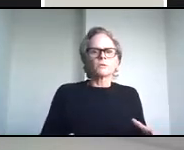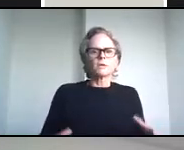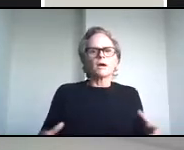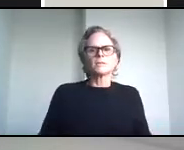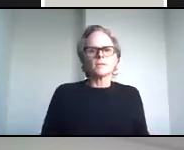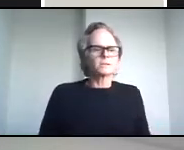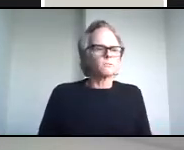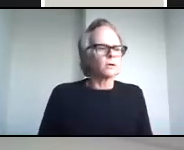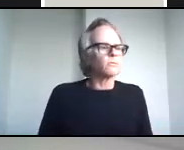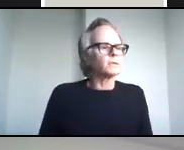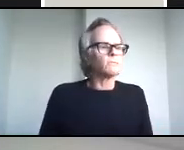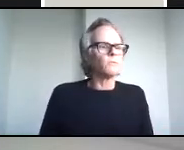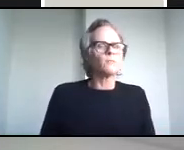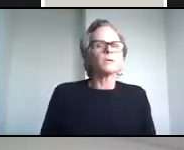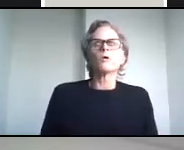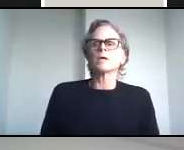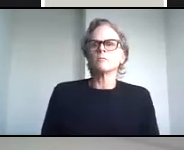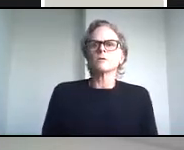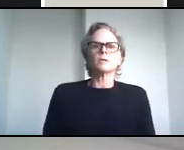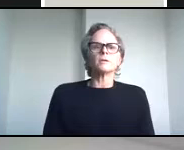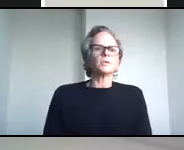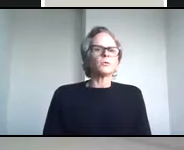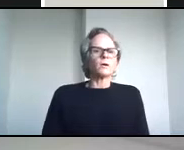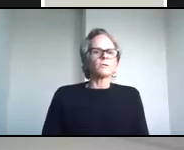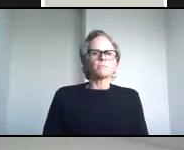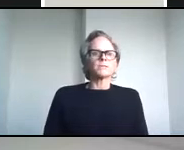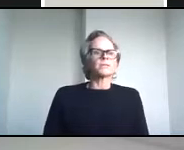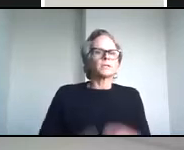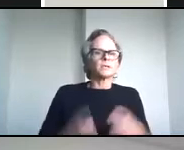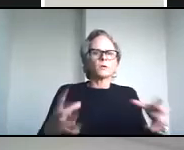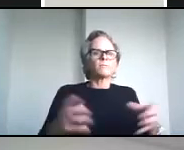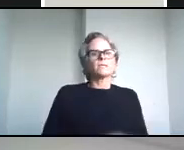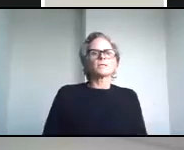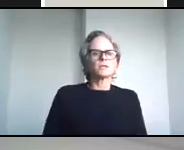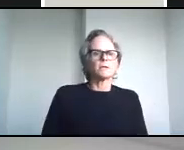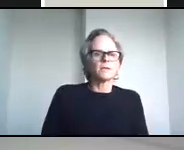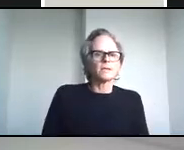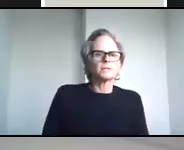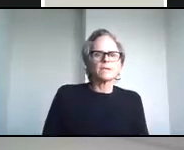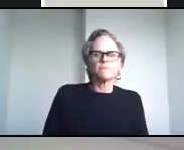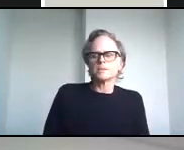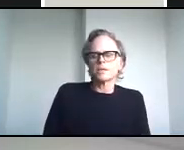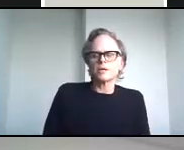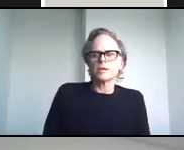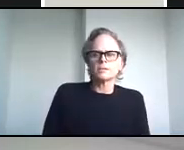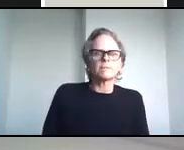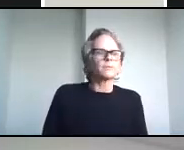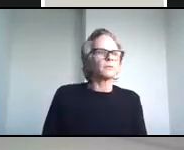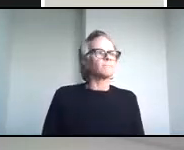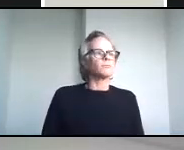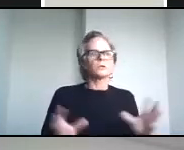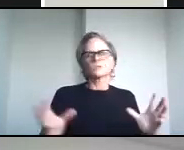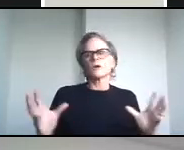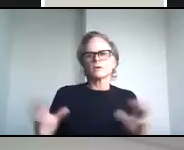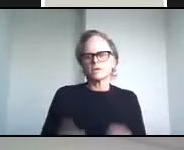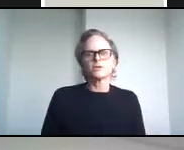start with the context. What are we working with here? And you are in possession of a 70s era example